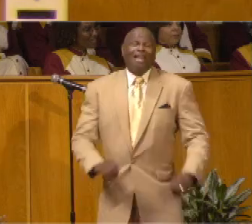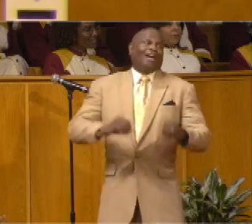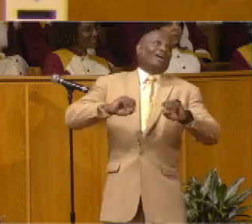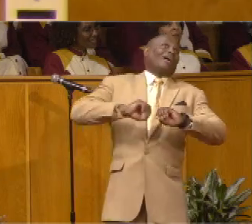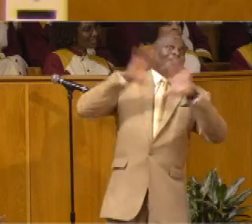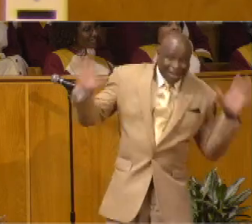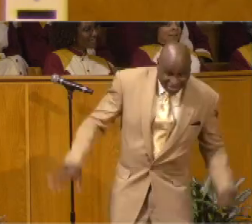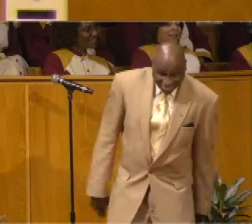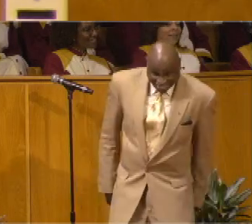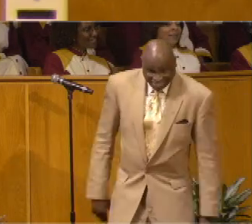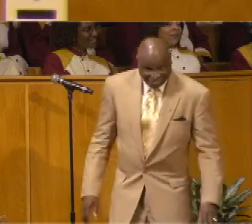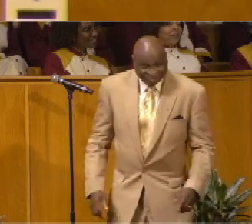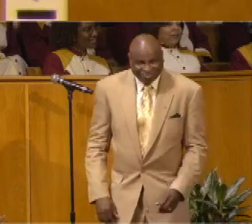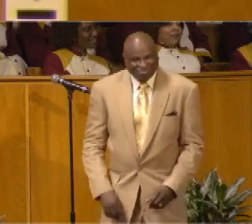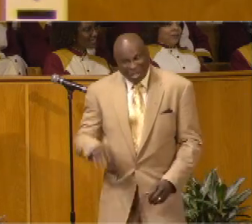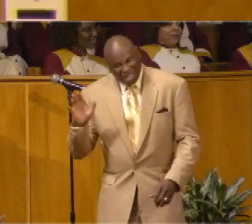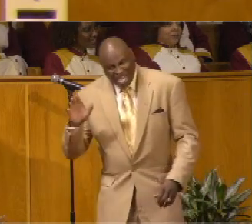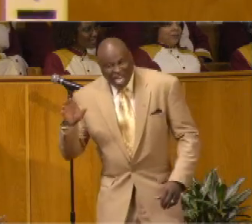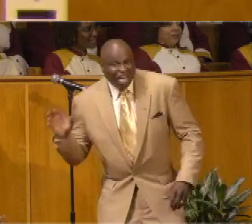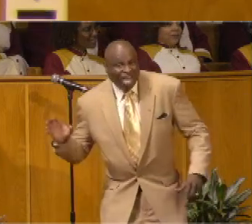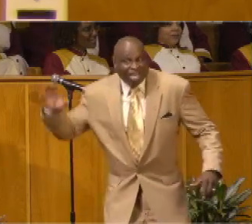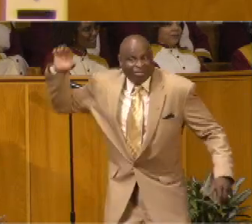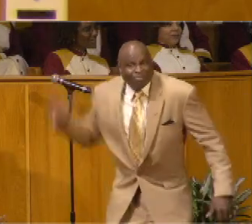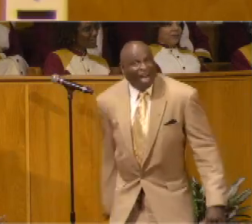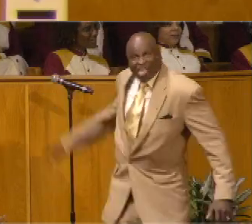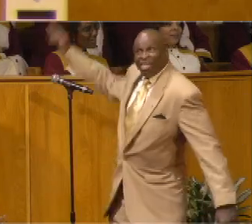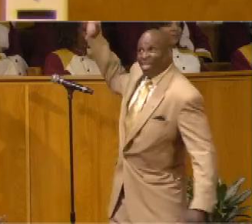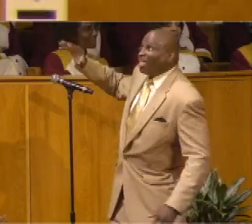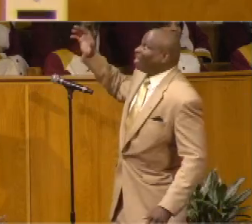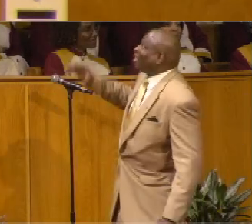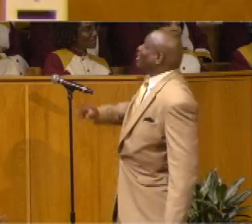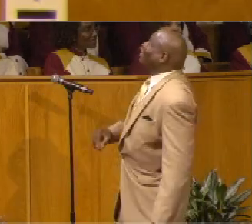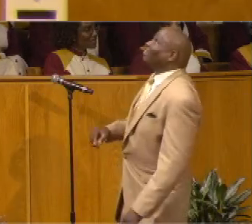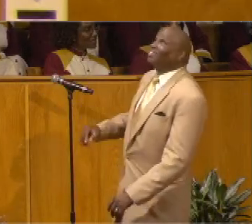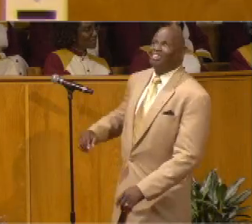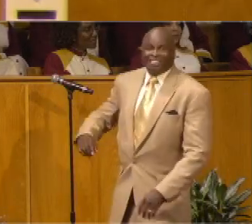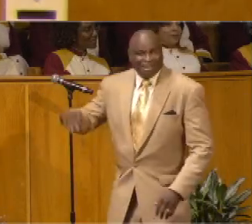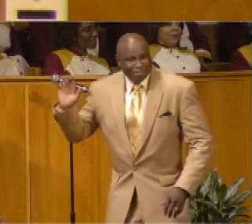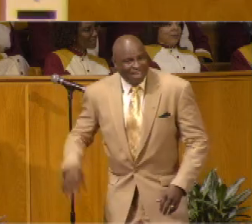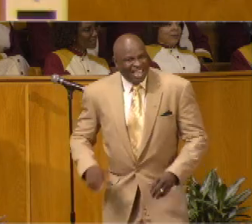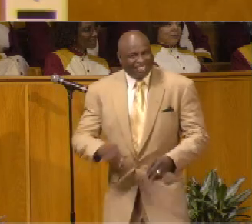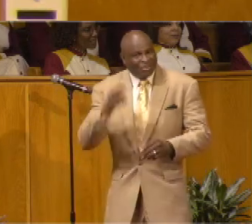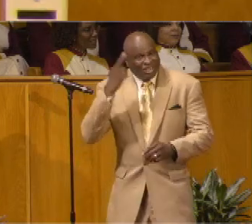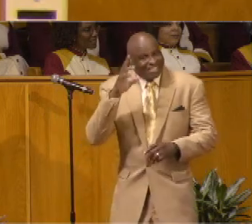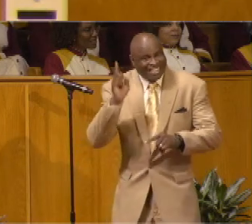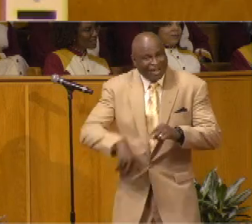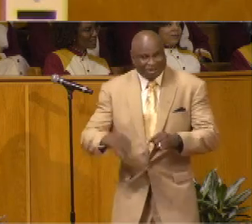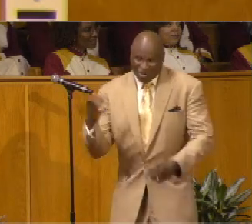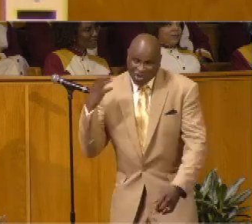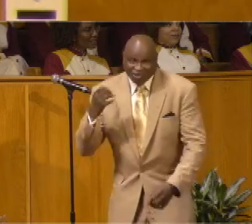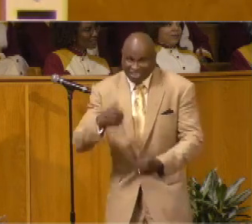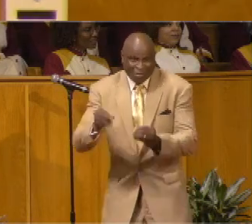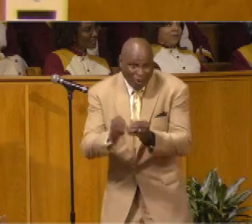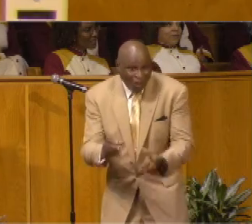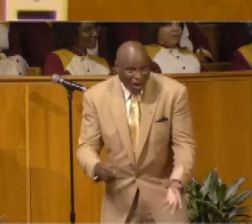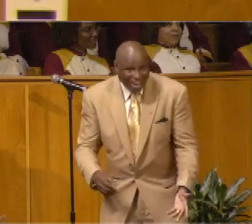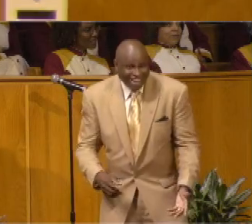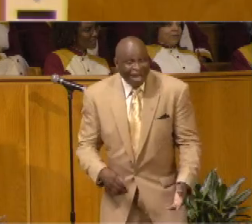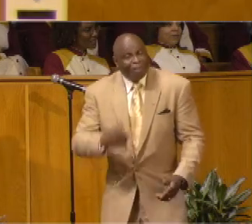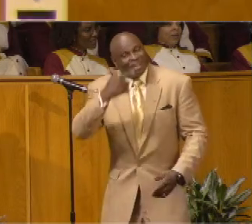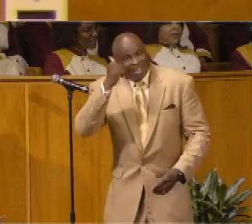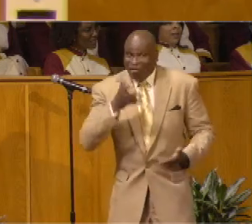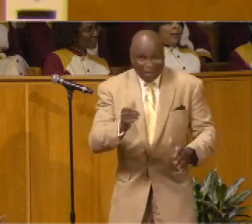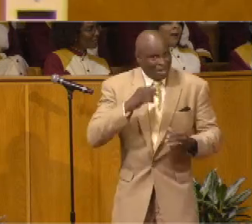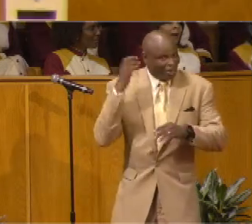clearly not basketball players. And the reason they don't let me coach anymore is